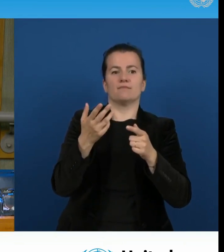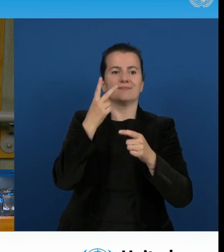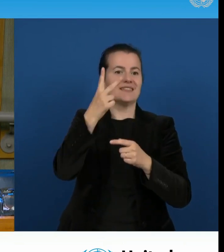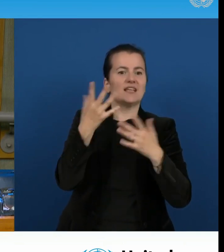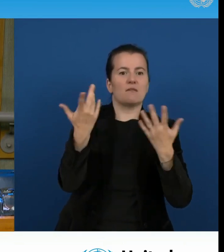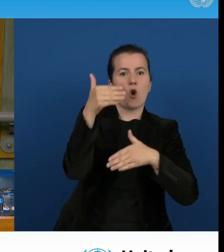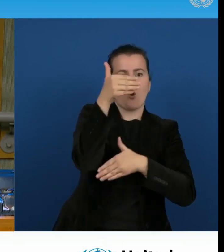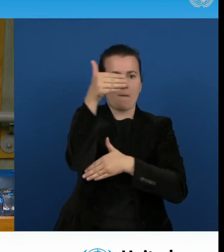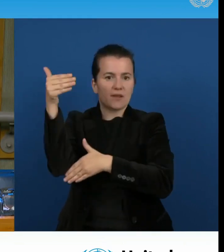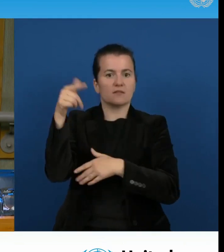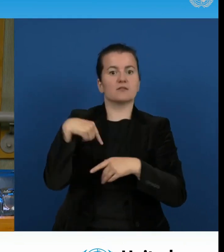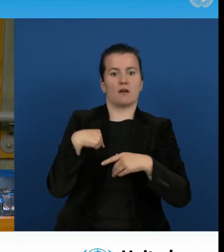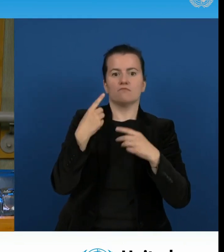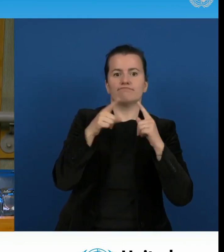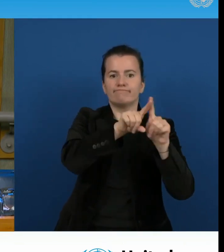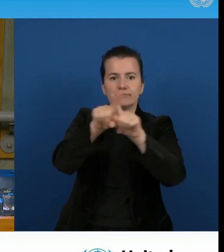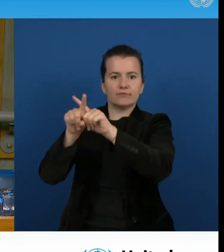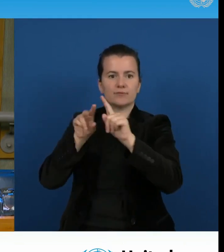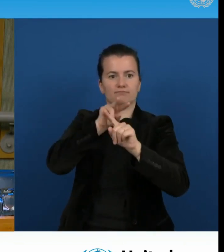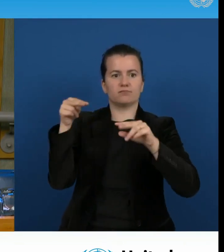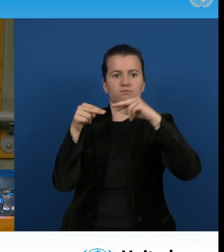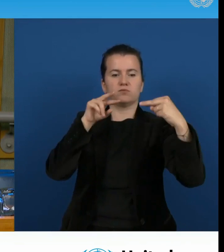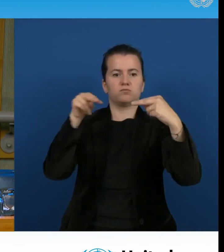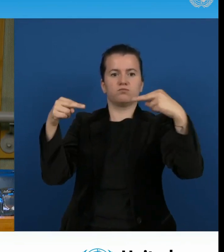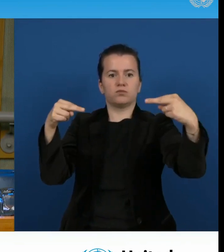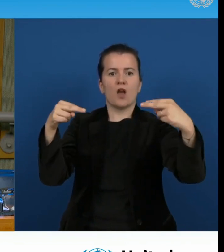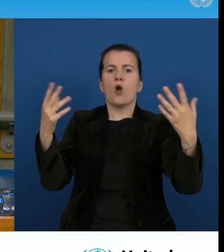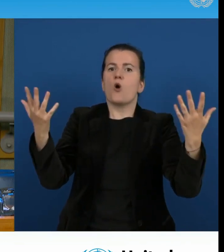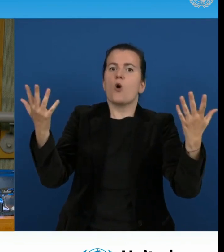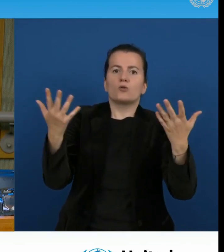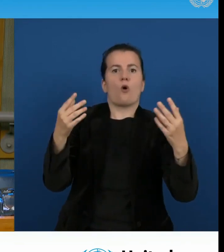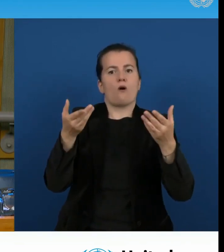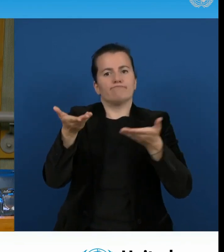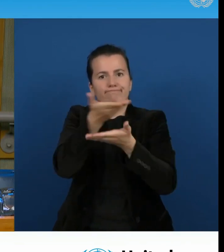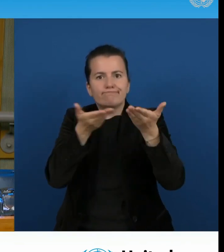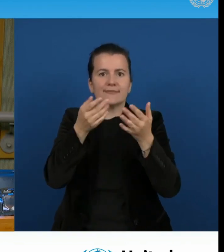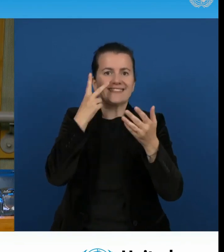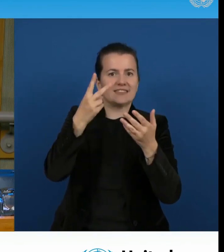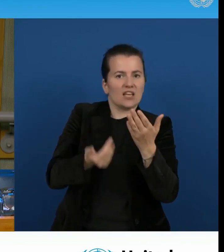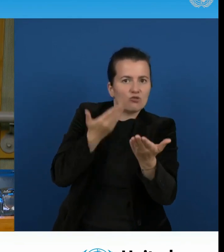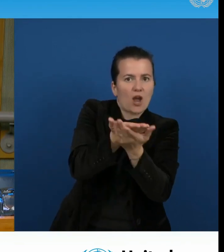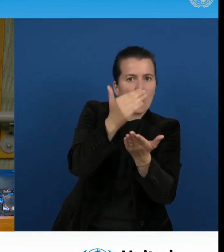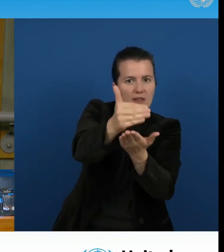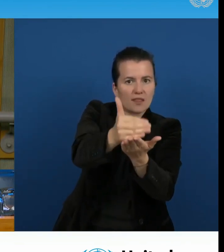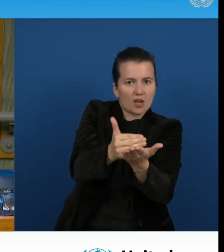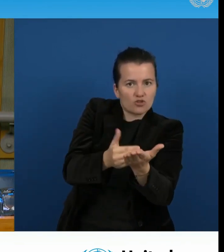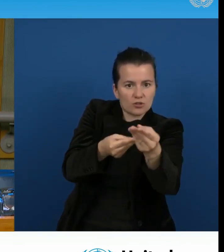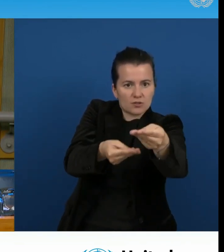The second is on disability inclusion in supply chains and their opportunities to contribute to decent work for people with